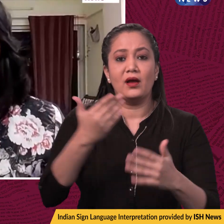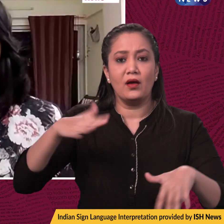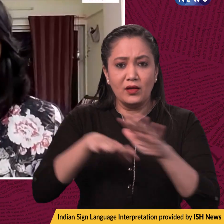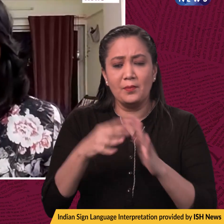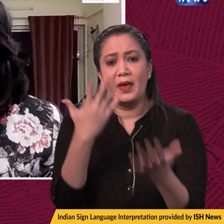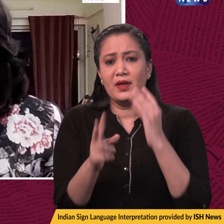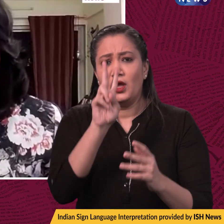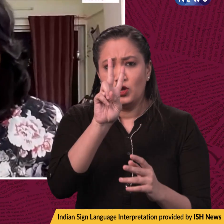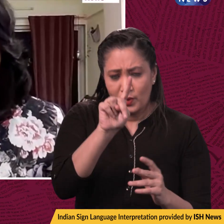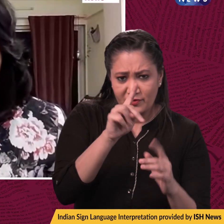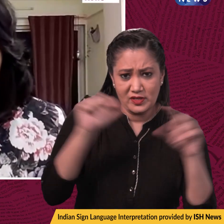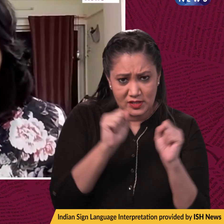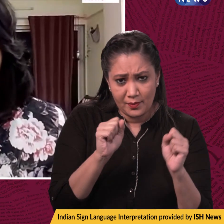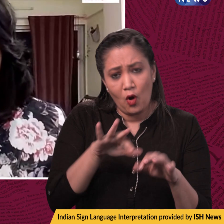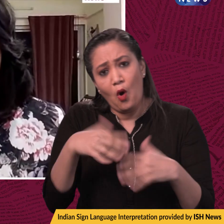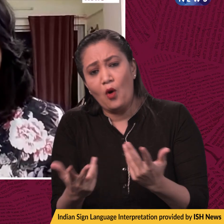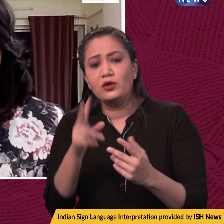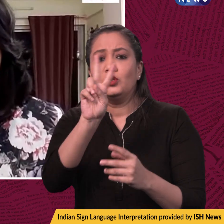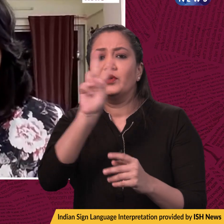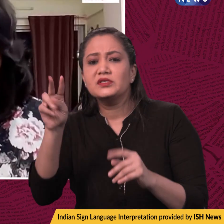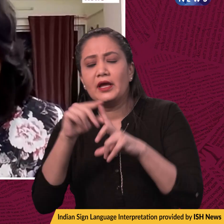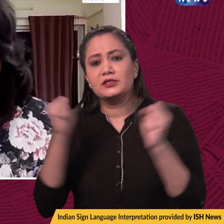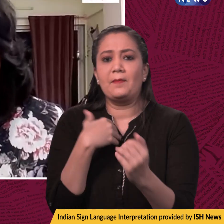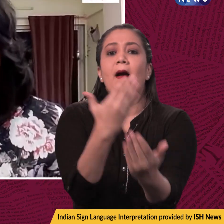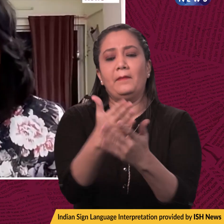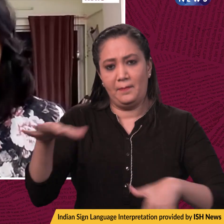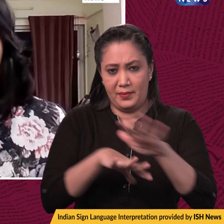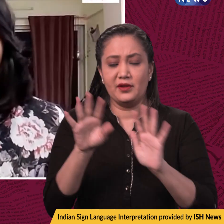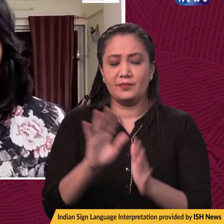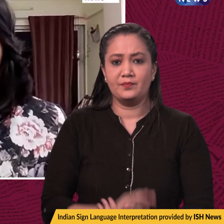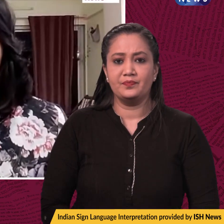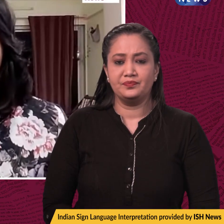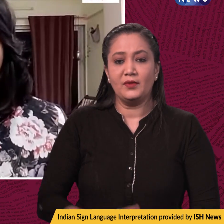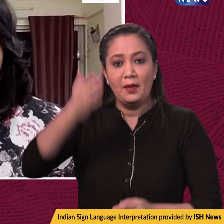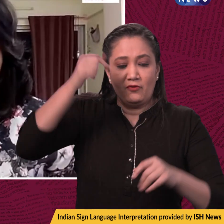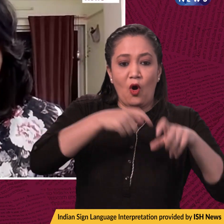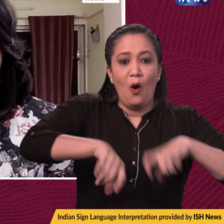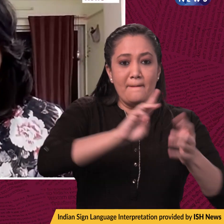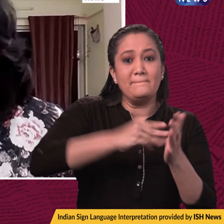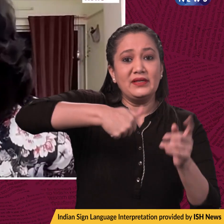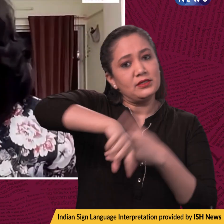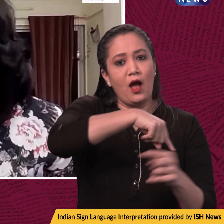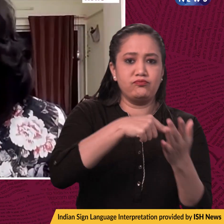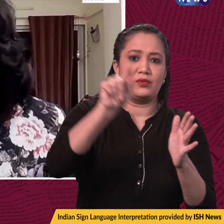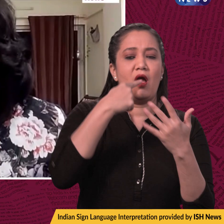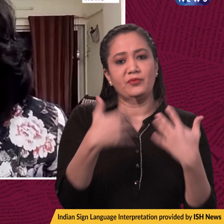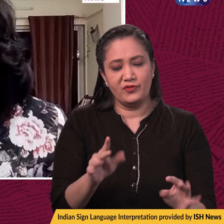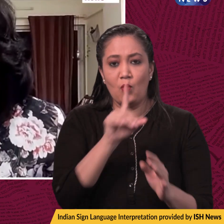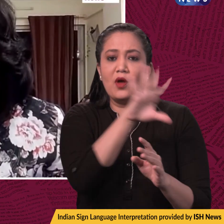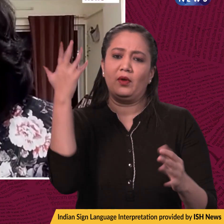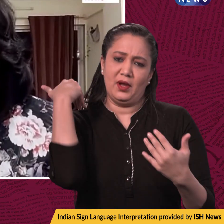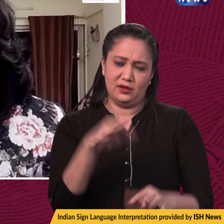assembly either on the 21st of December or the 22nd of December. The bill was approved in the state cabinet last